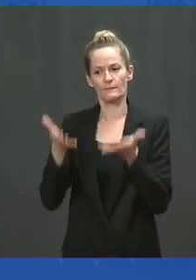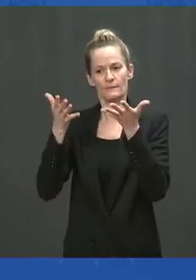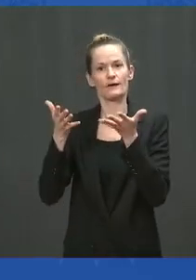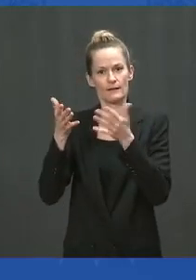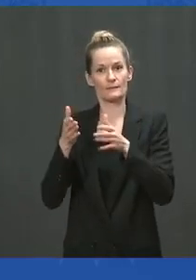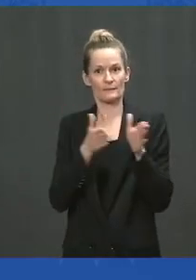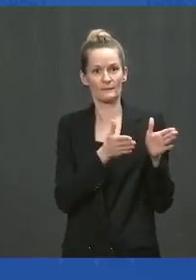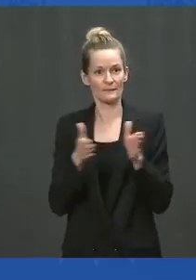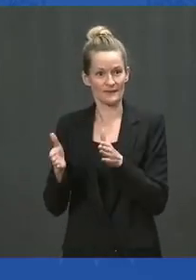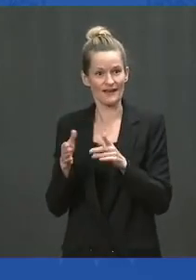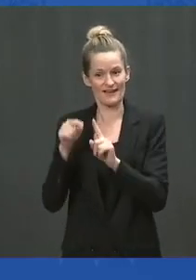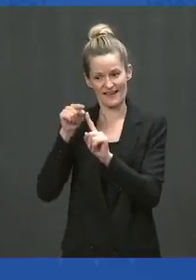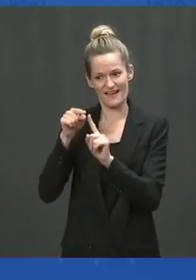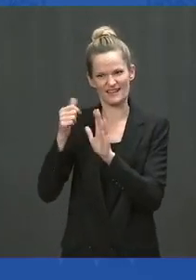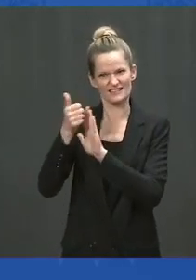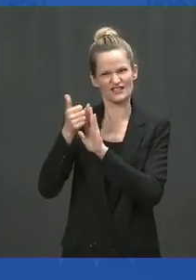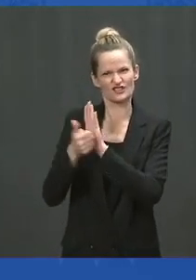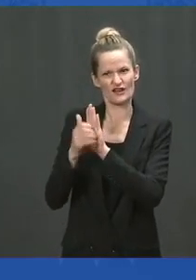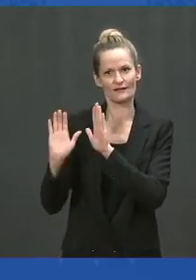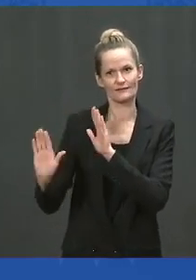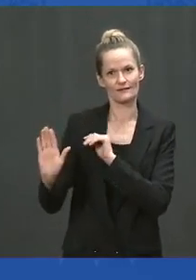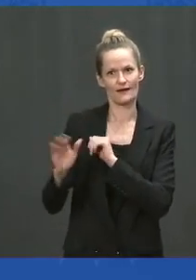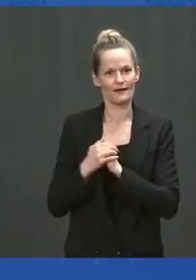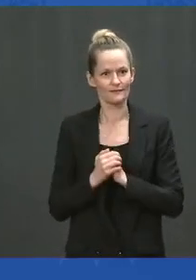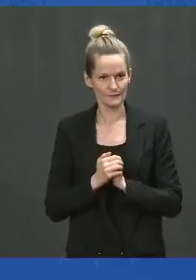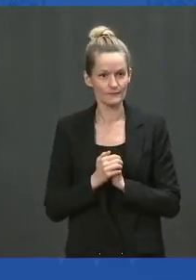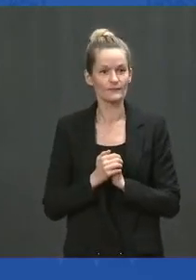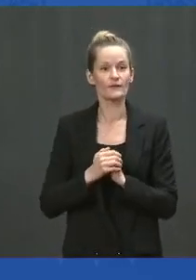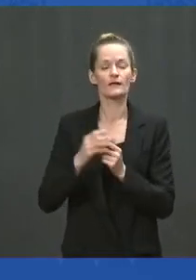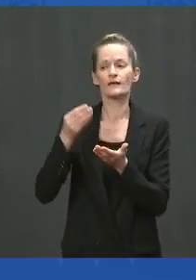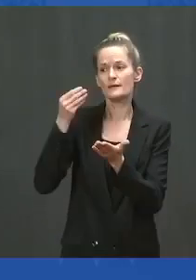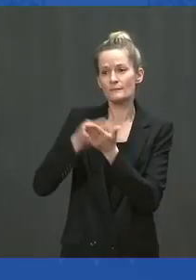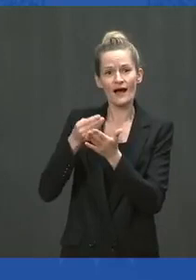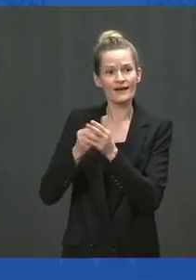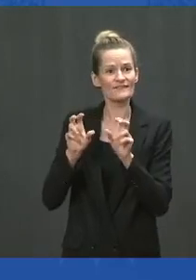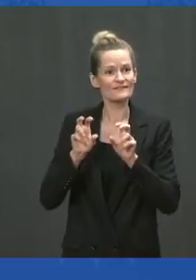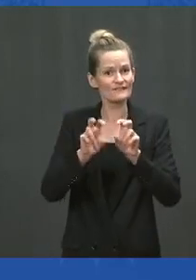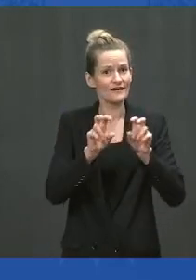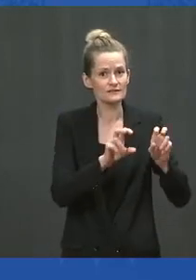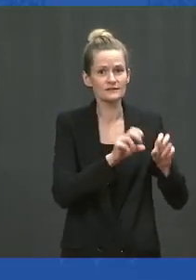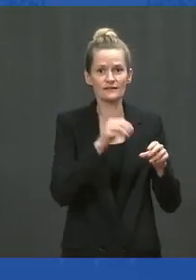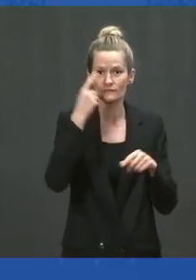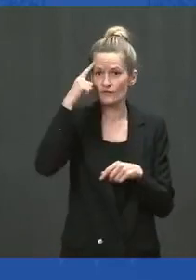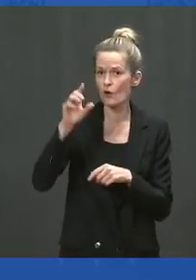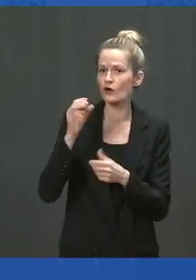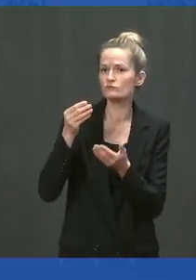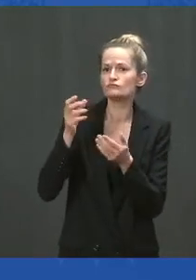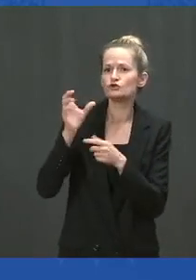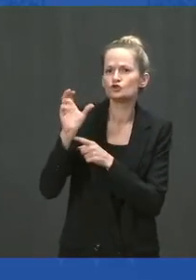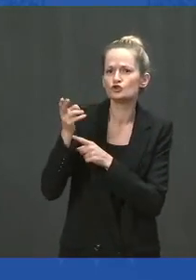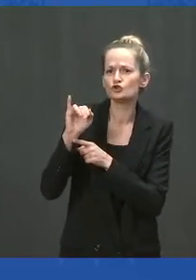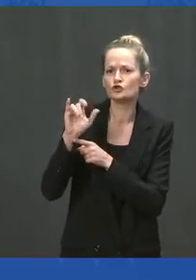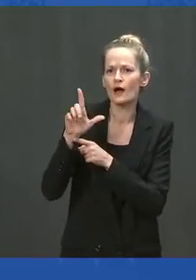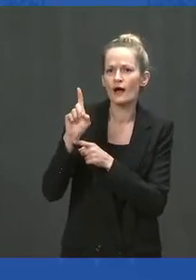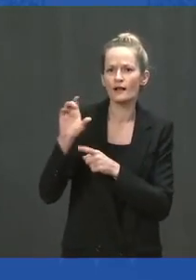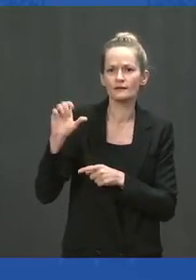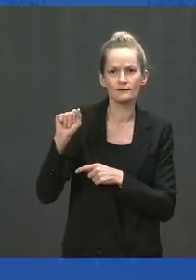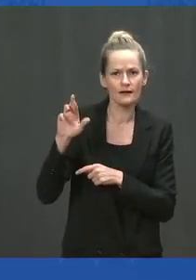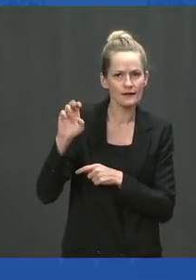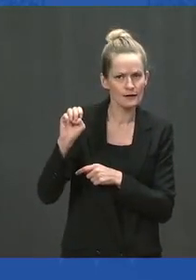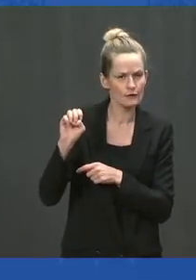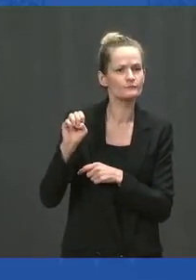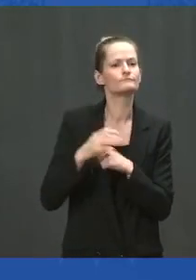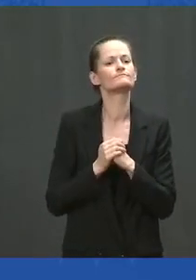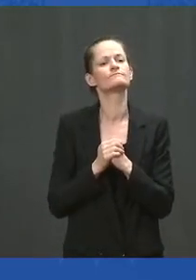in child care and home care for seniors, critical investments to combat climate change and to build a clean energy future,